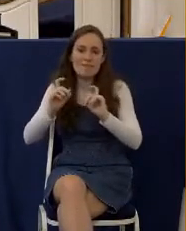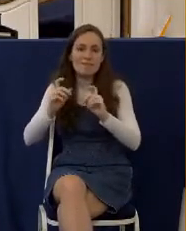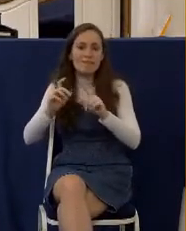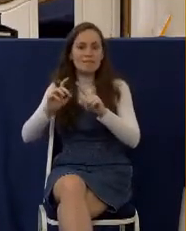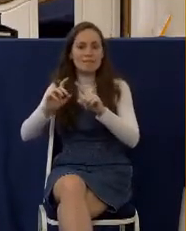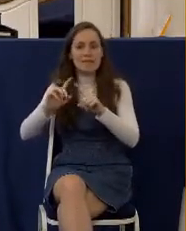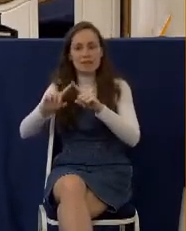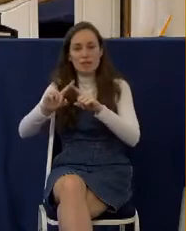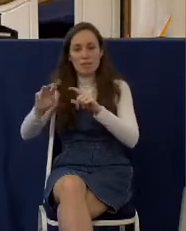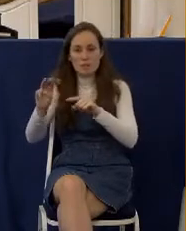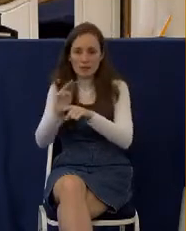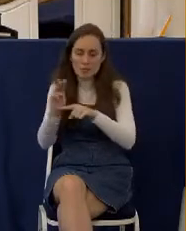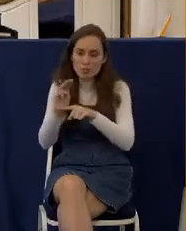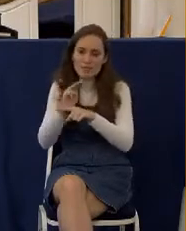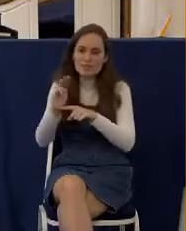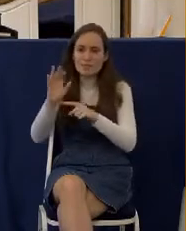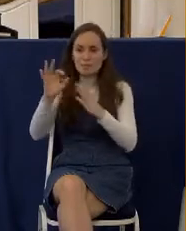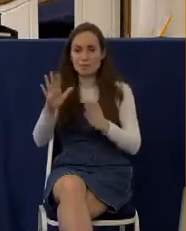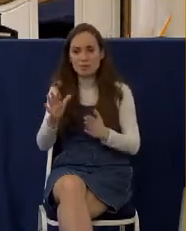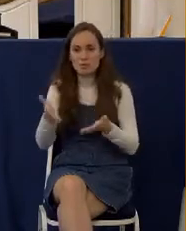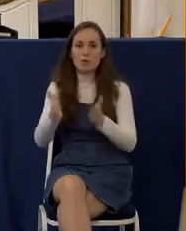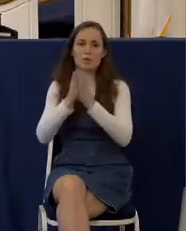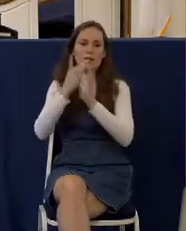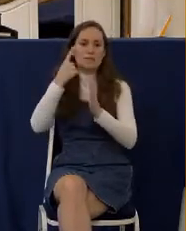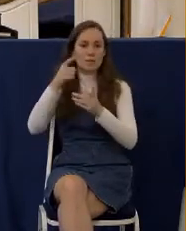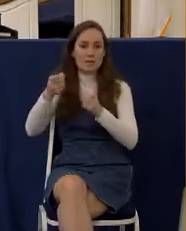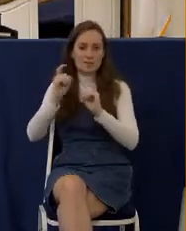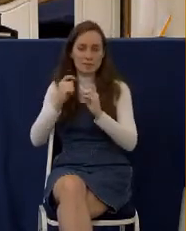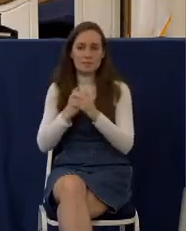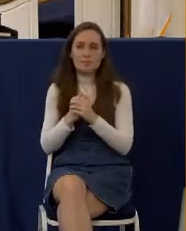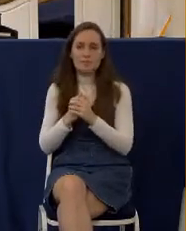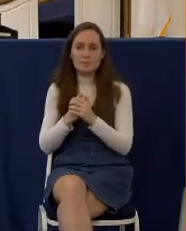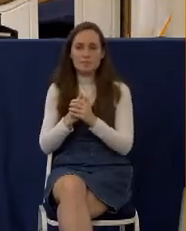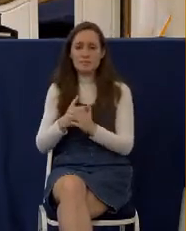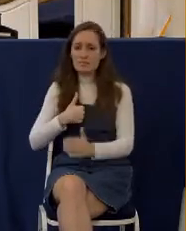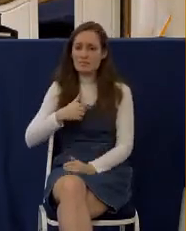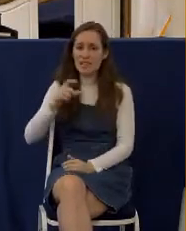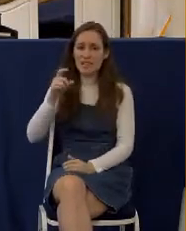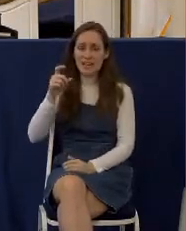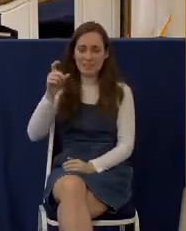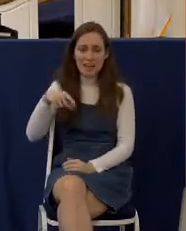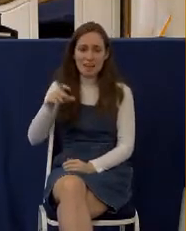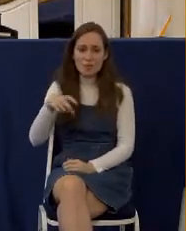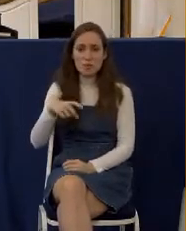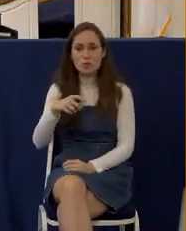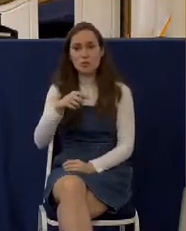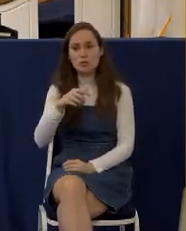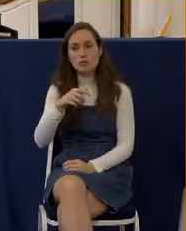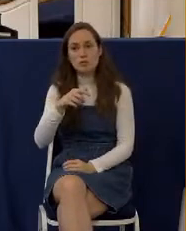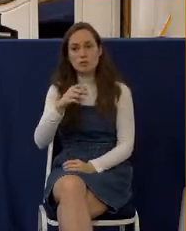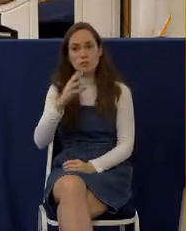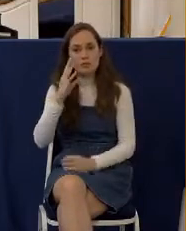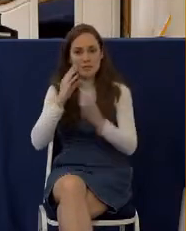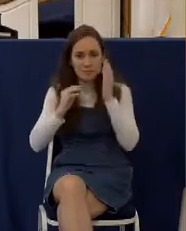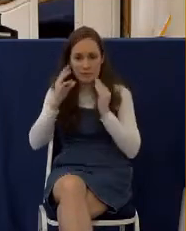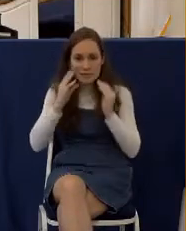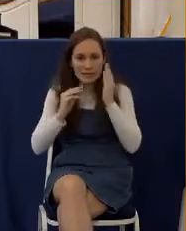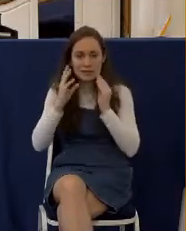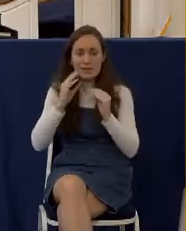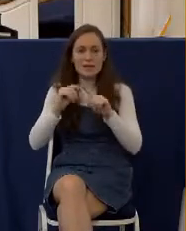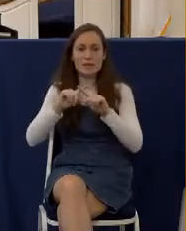ministries and pastors. And again, I've had to endure a lot of those appeals, and I have to be honest with you, some of them are just plain